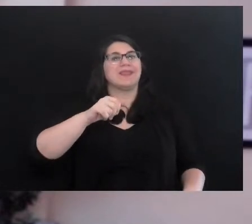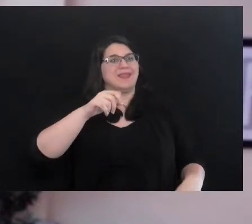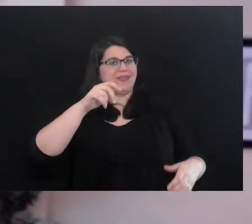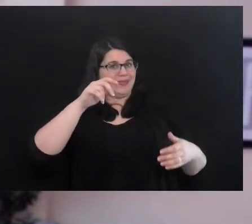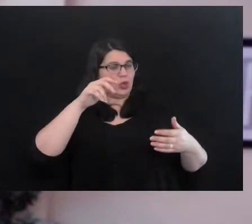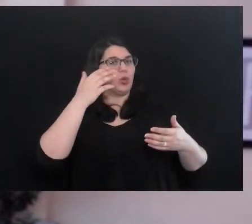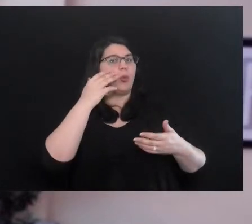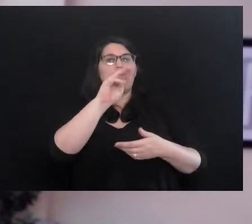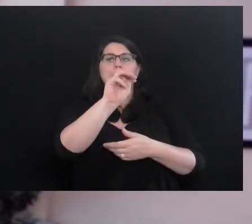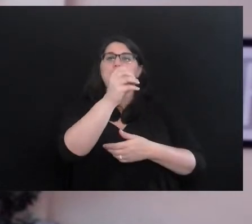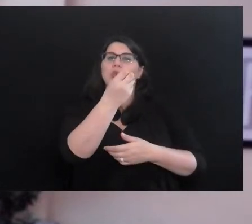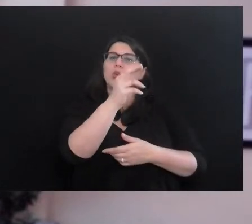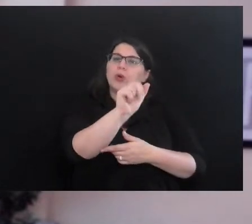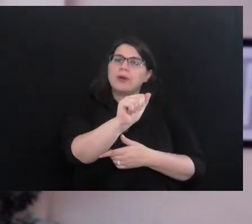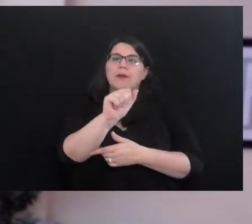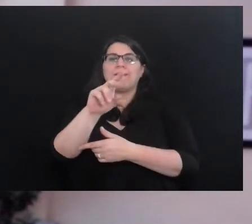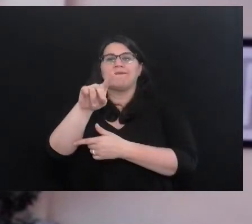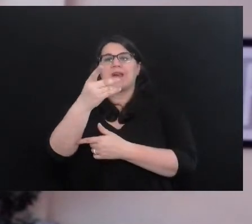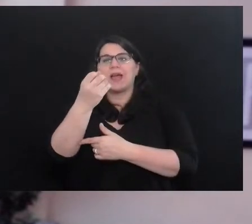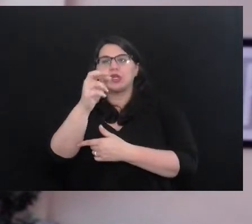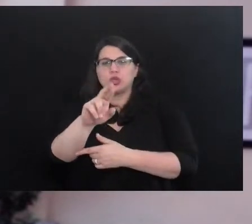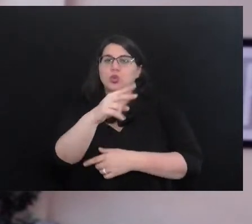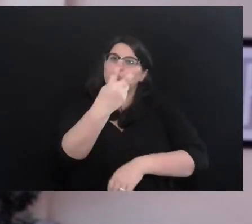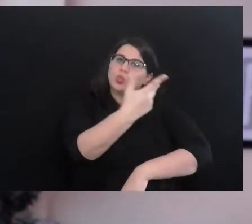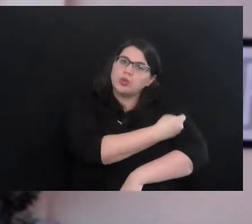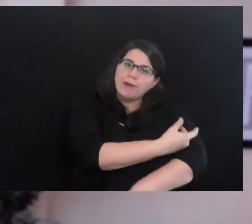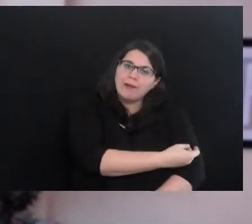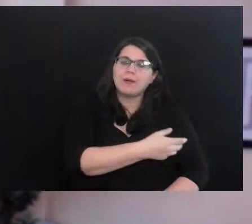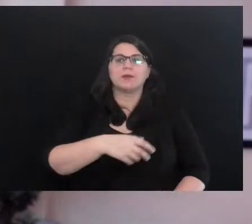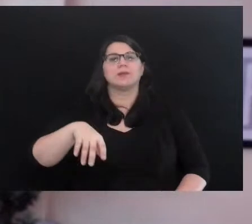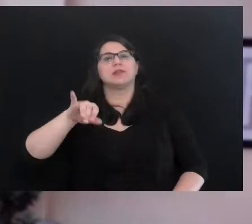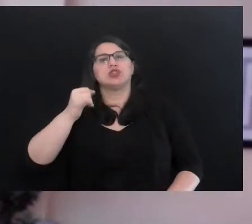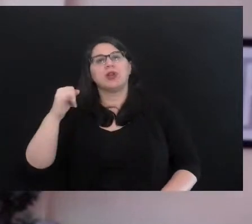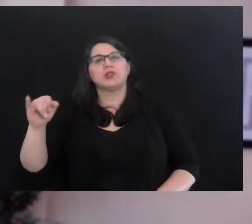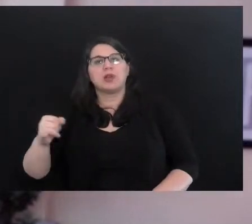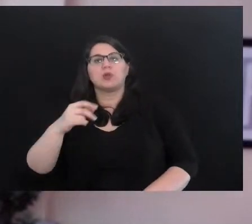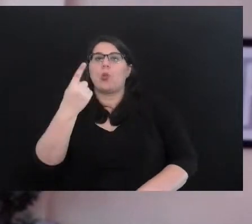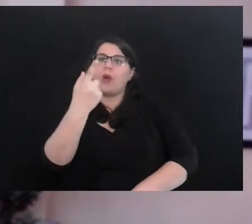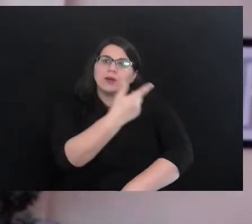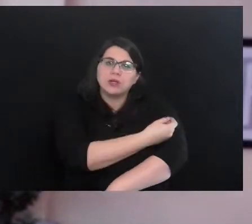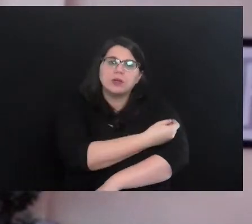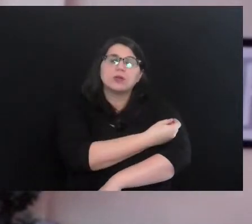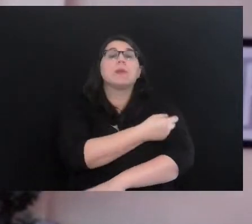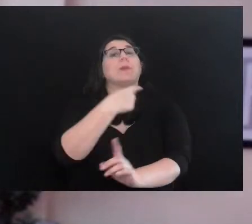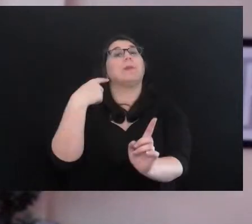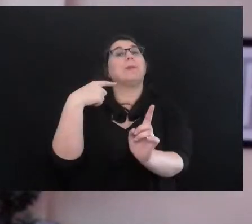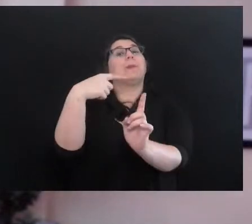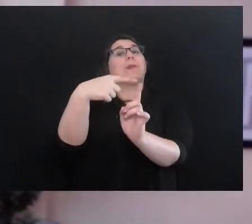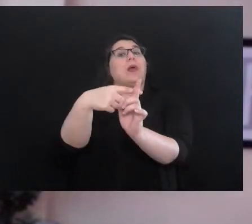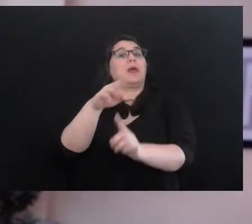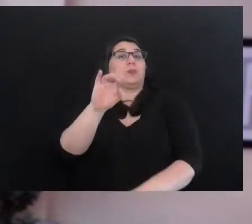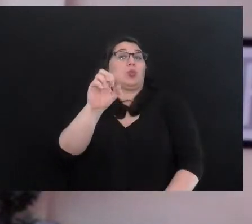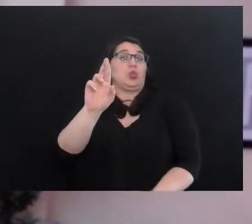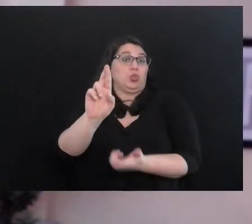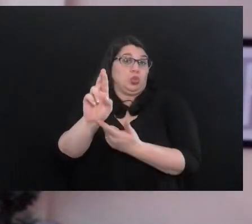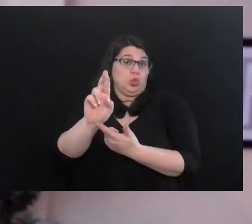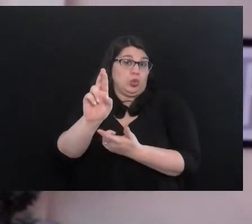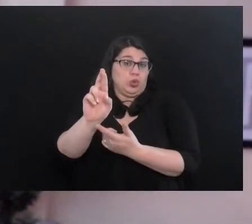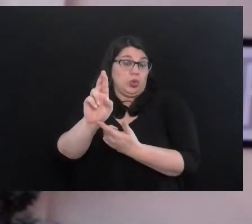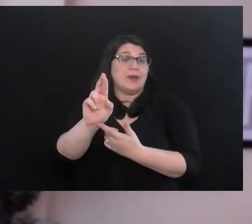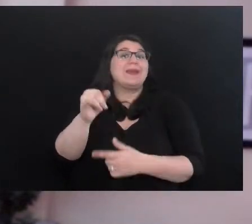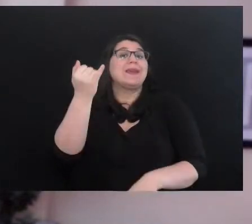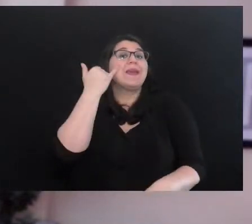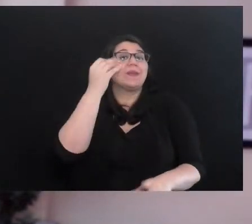Pfizer or Moderna or 1 shot of Johnson & Johnson, but that plus a booster if you're 6 months after your shots